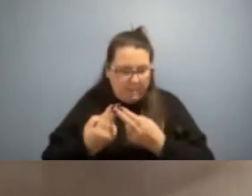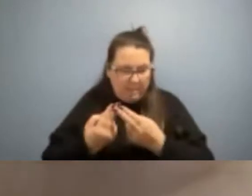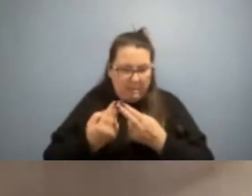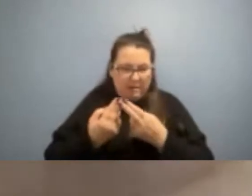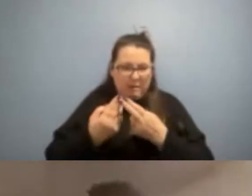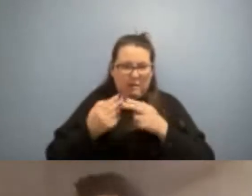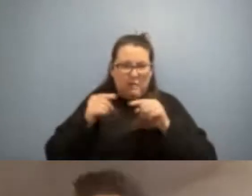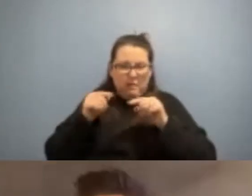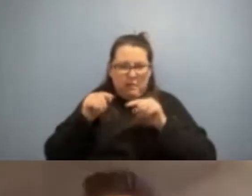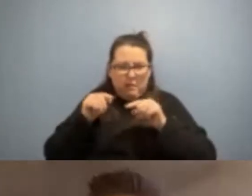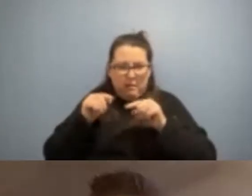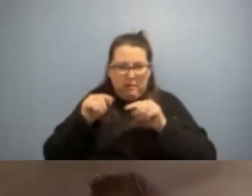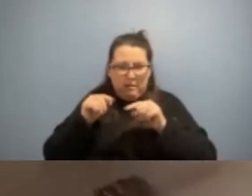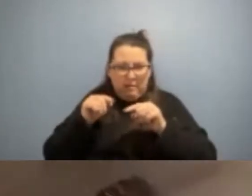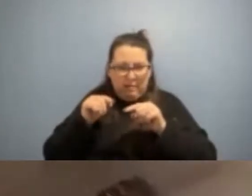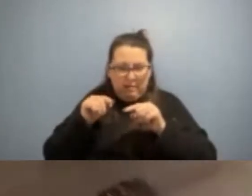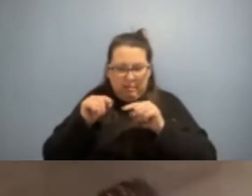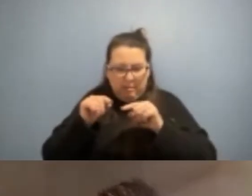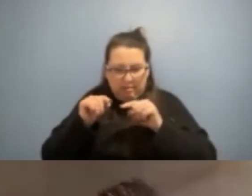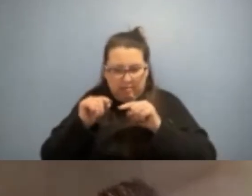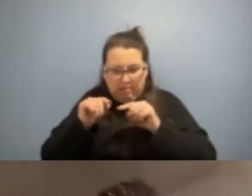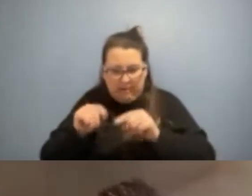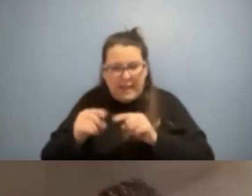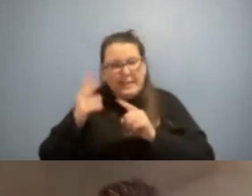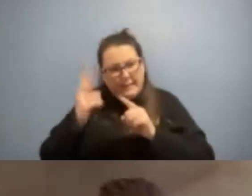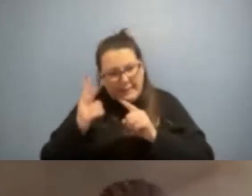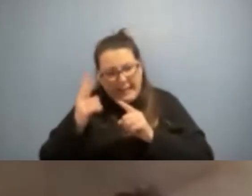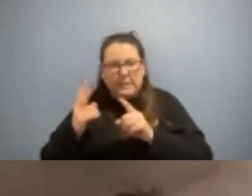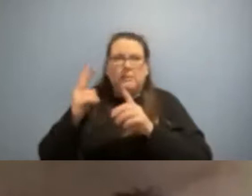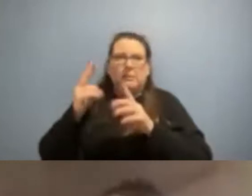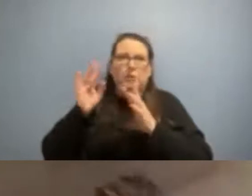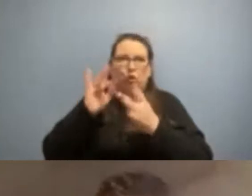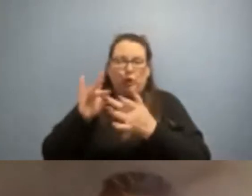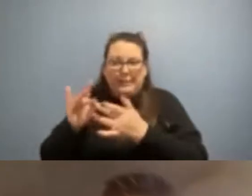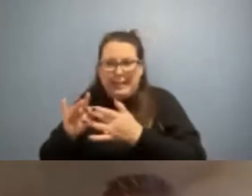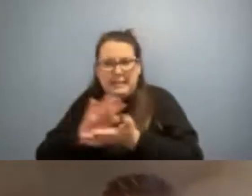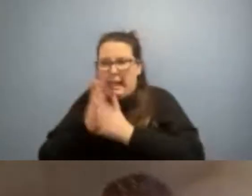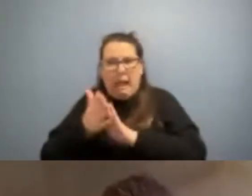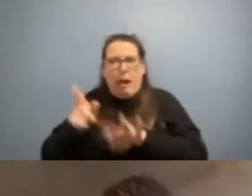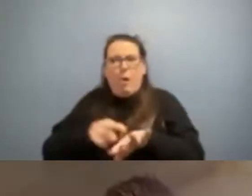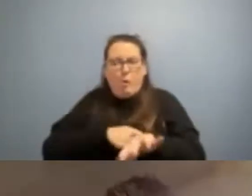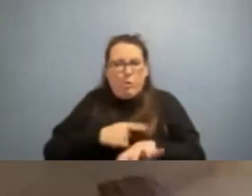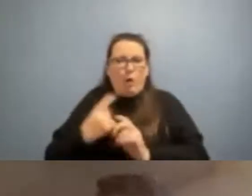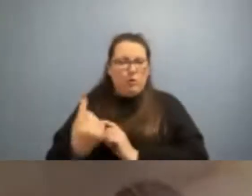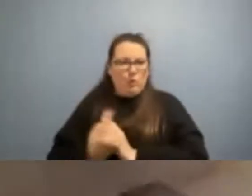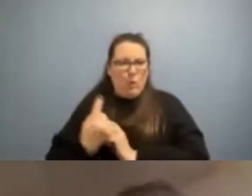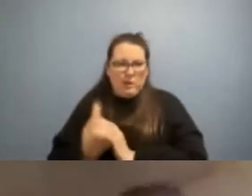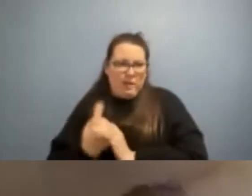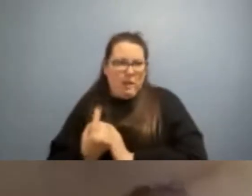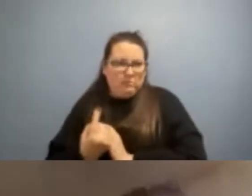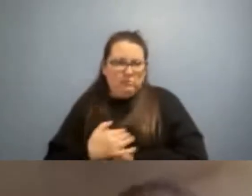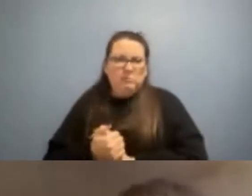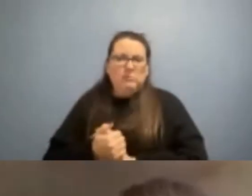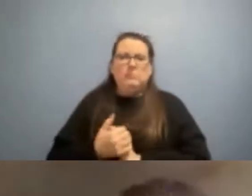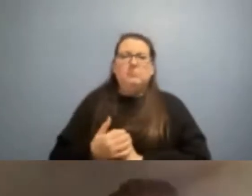contacts, how long do they have to stay in quarantine or isolation? Yeah, no, thank you. Thank you for that question. And that's a good